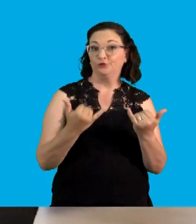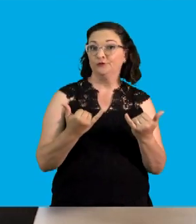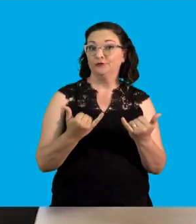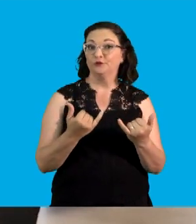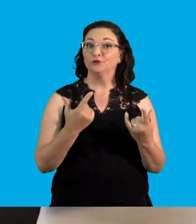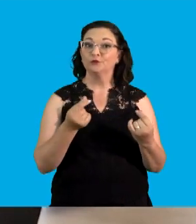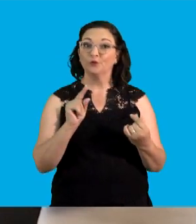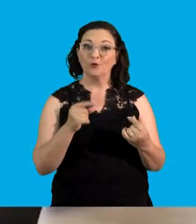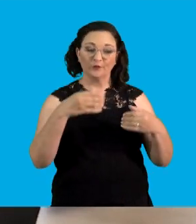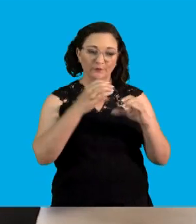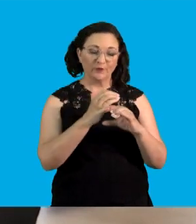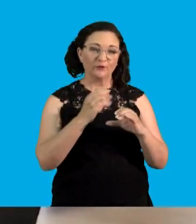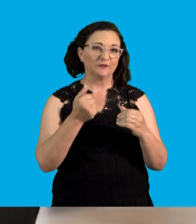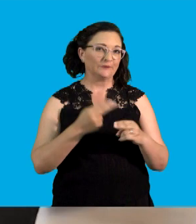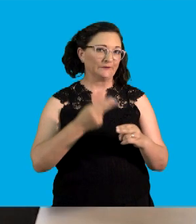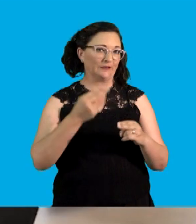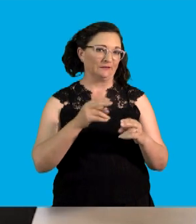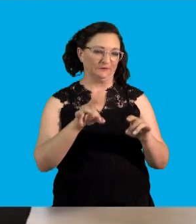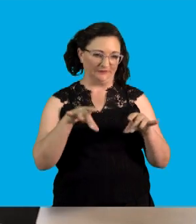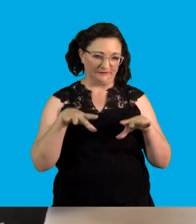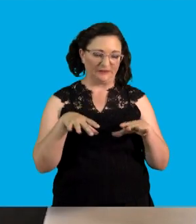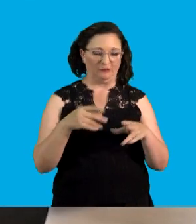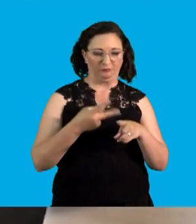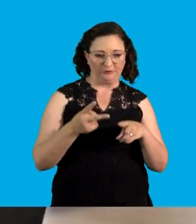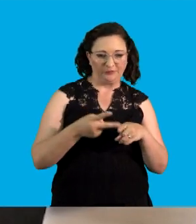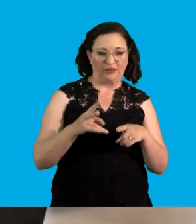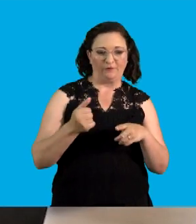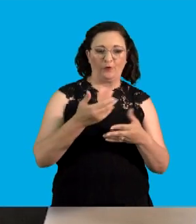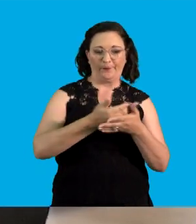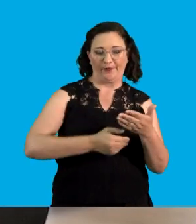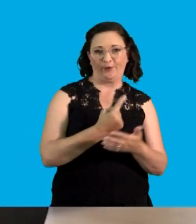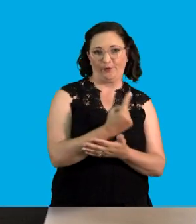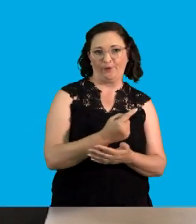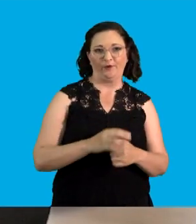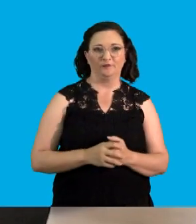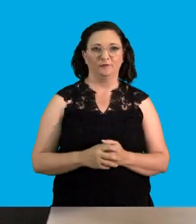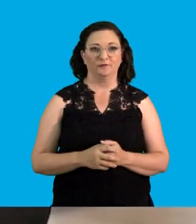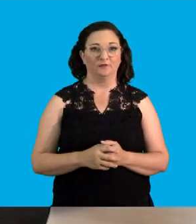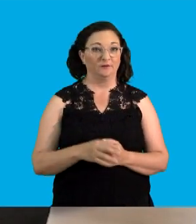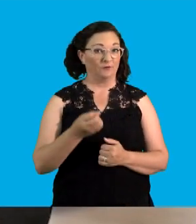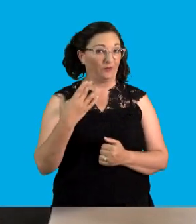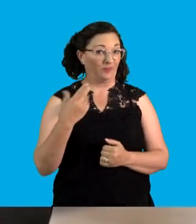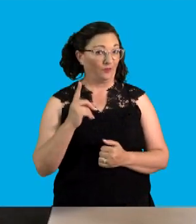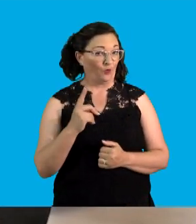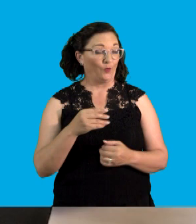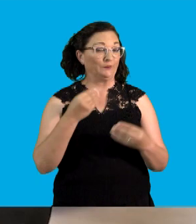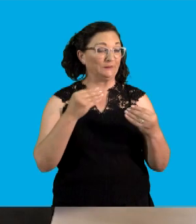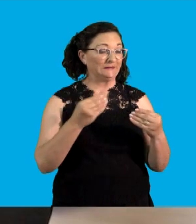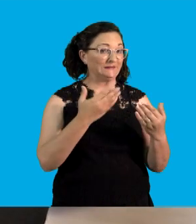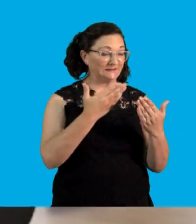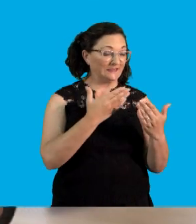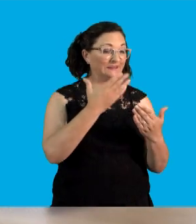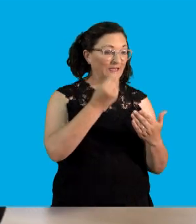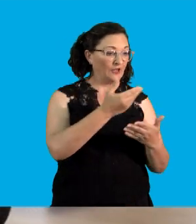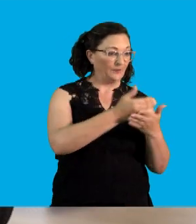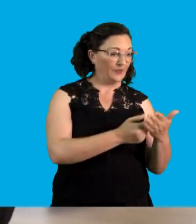be focusing on the final exam prep for our Paper 1. Don't forget, Business Studies has got Paper 1 and Paper 2, but for today, we'll